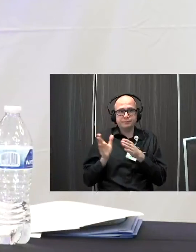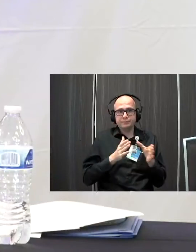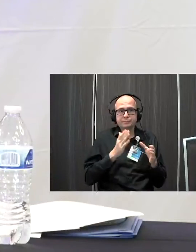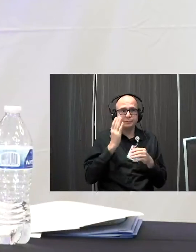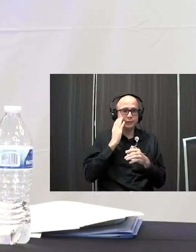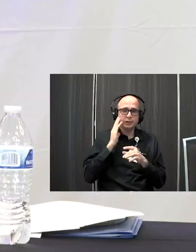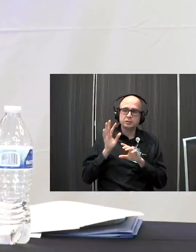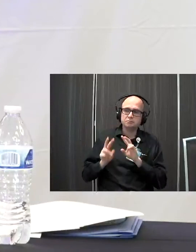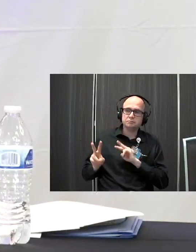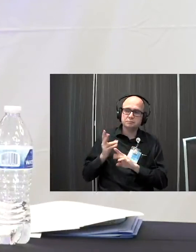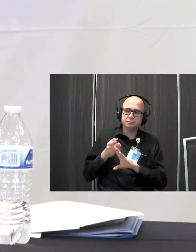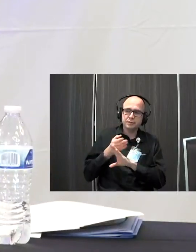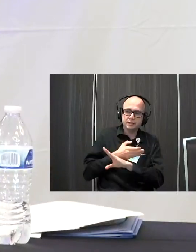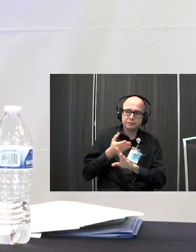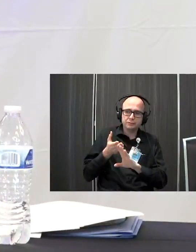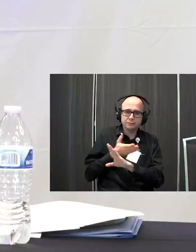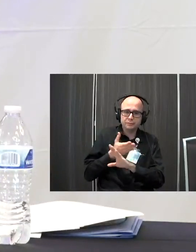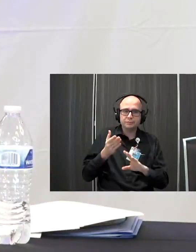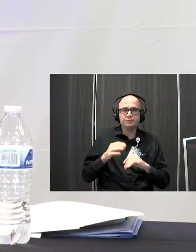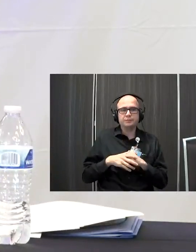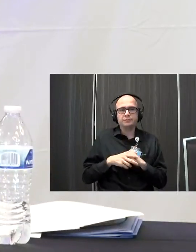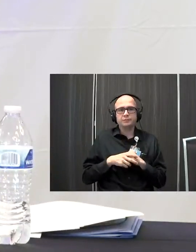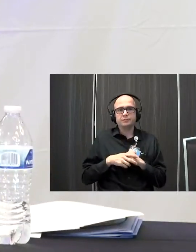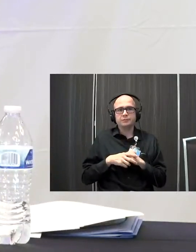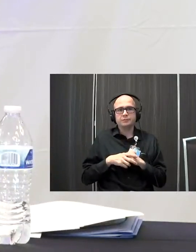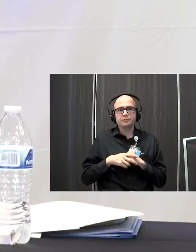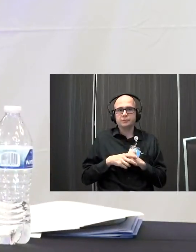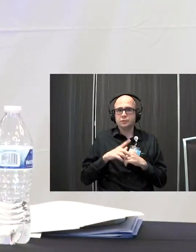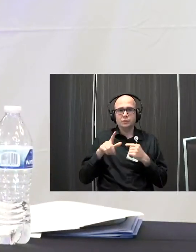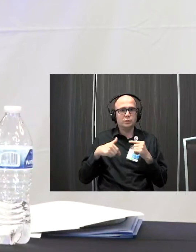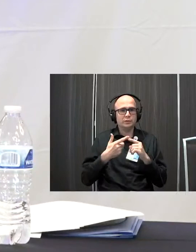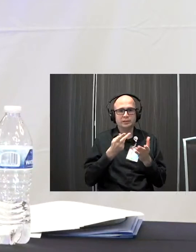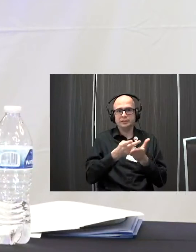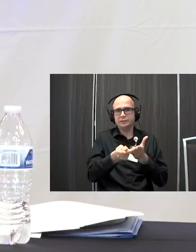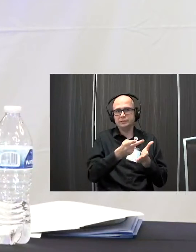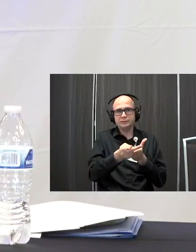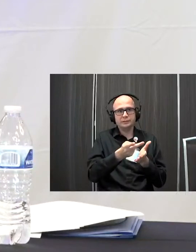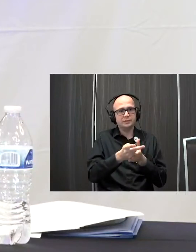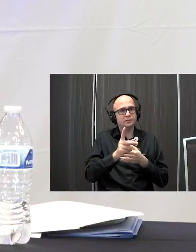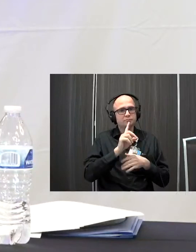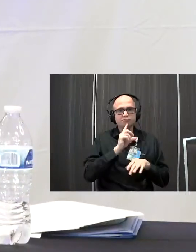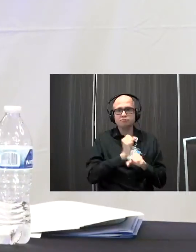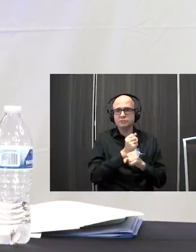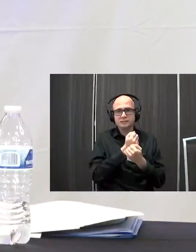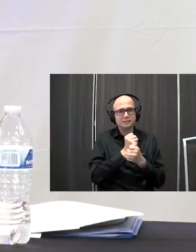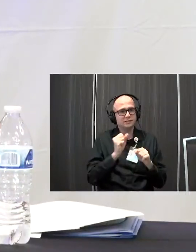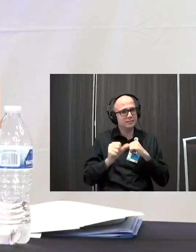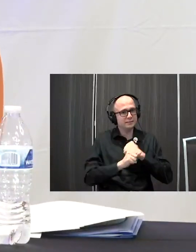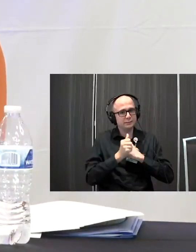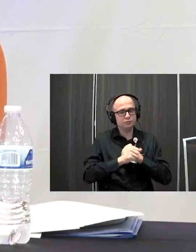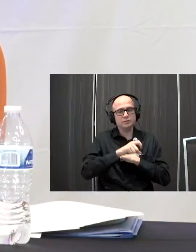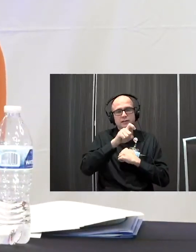precursor behaviors, all those types of things. But when those are not working and you're at a true safety concern, you have to have